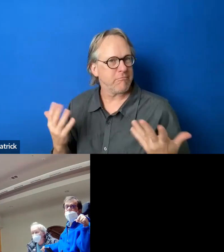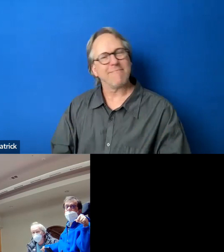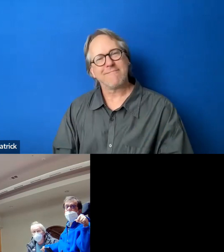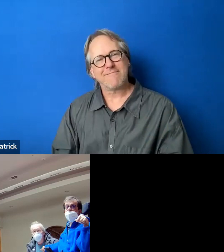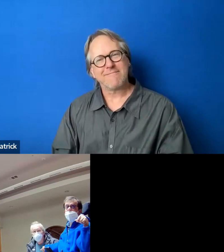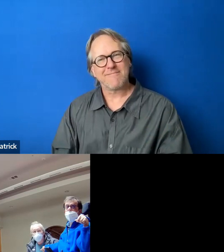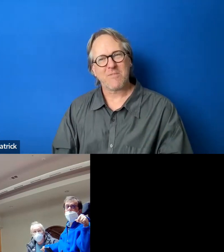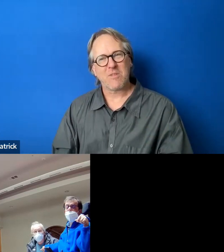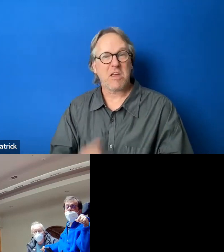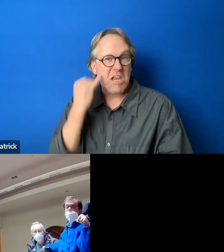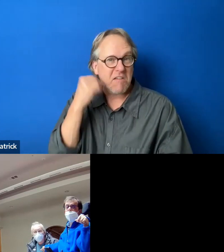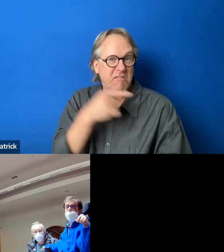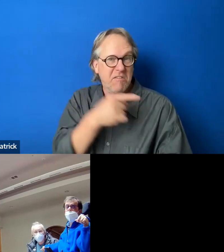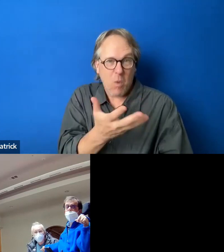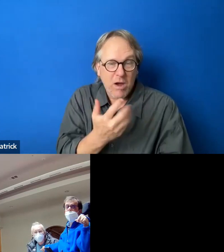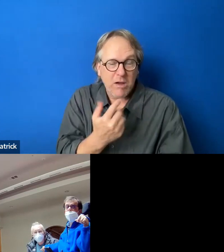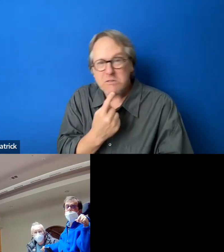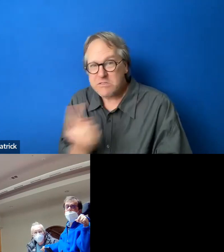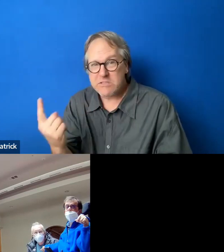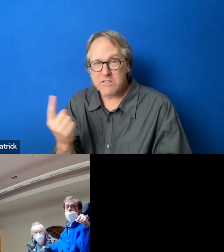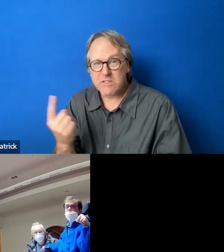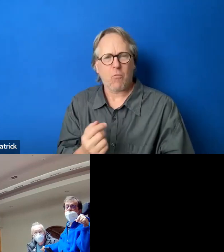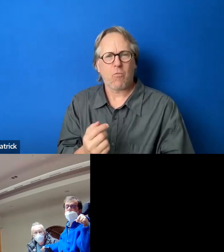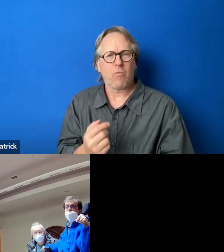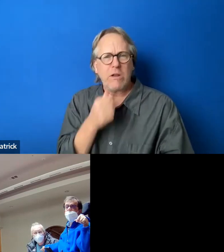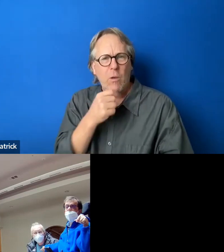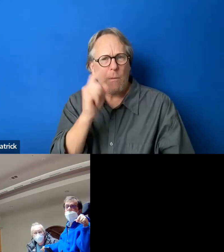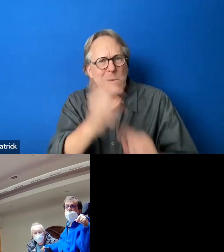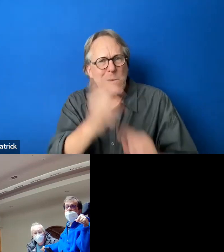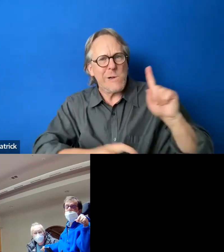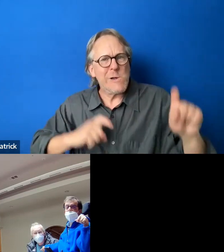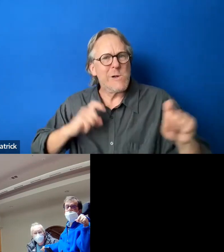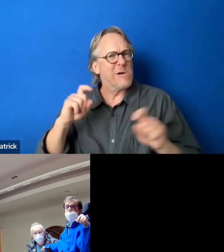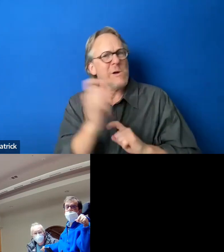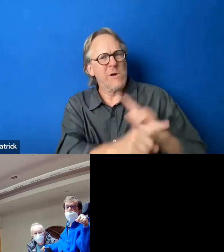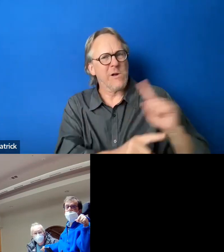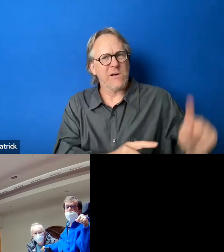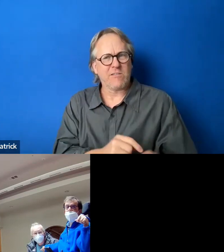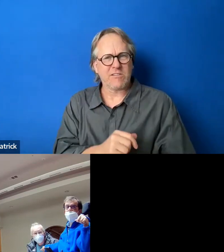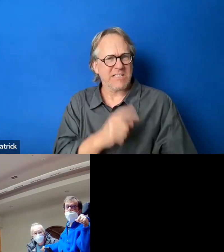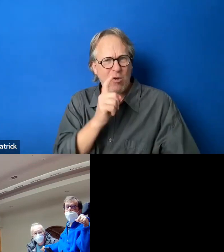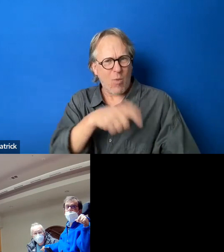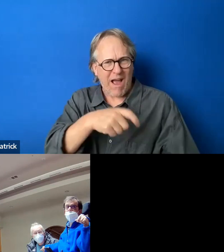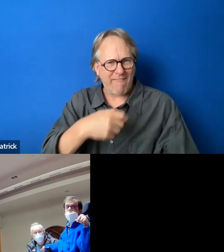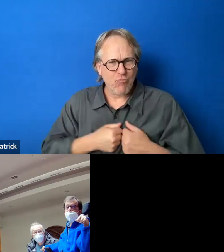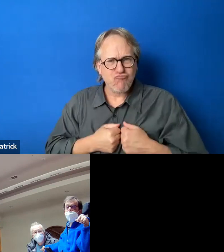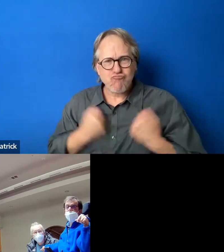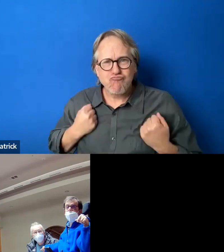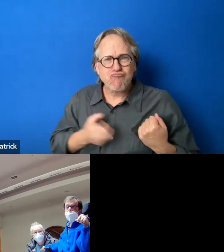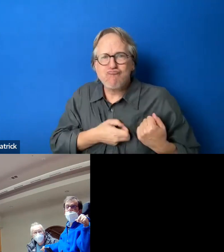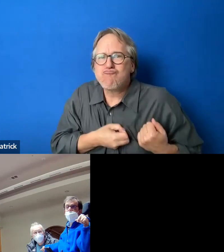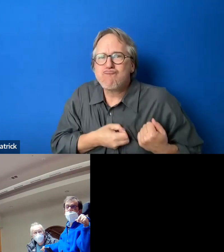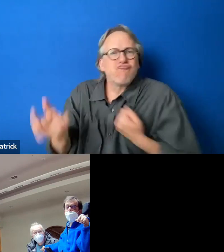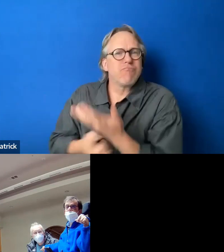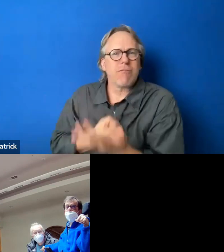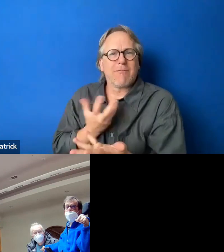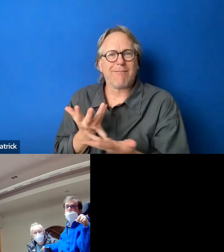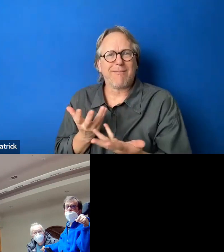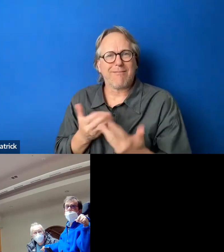divulging things. Nobody should have to, you know, say stuff right off the bat just to get in the